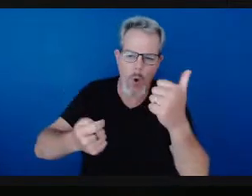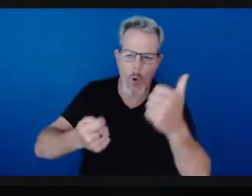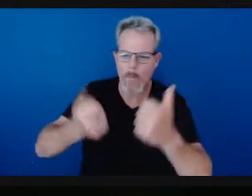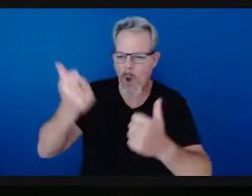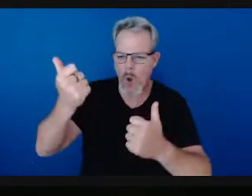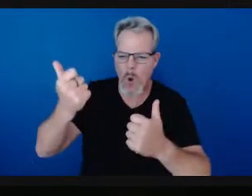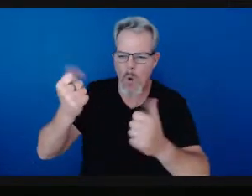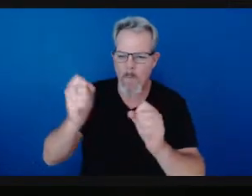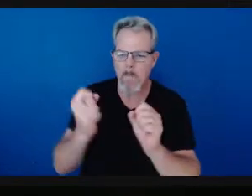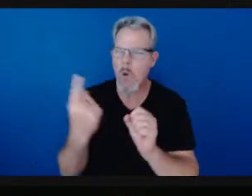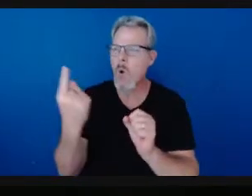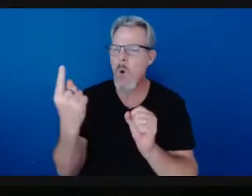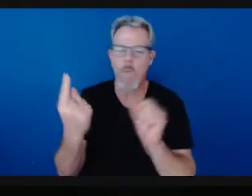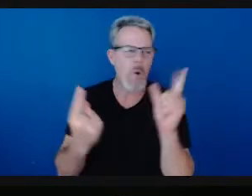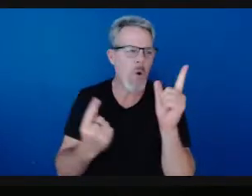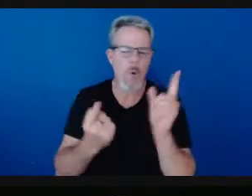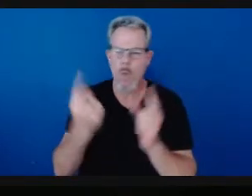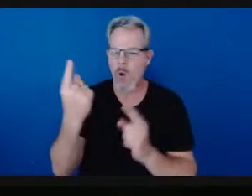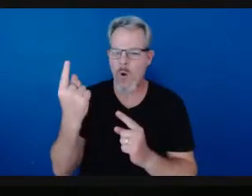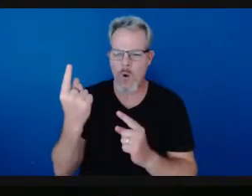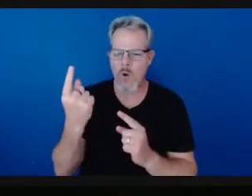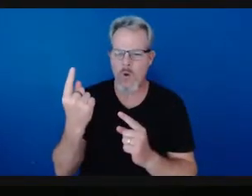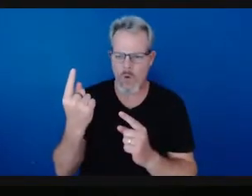There it goes.